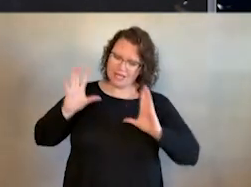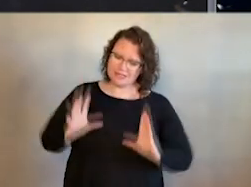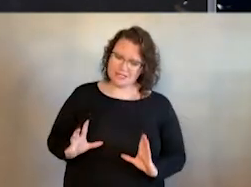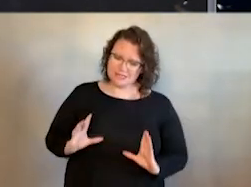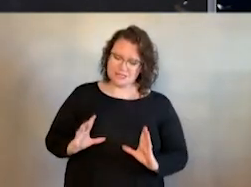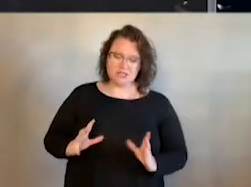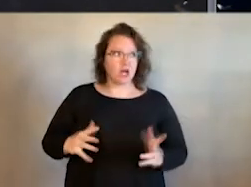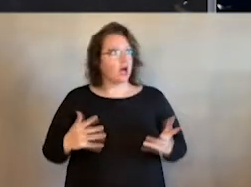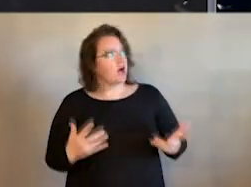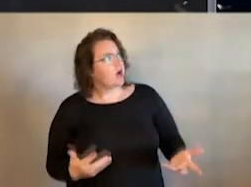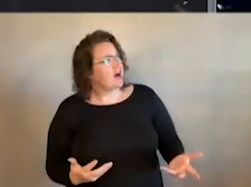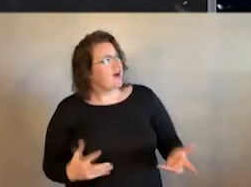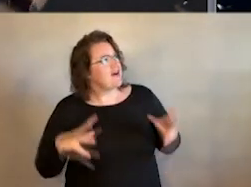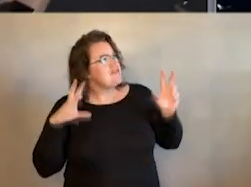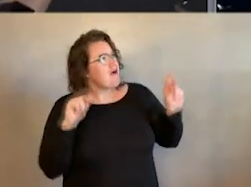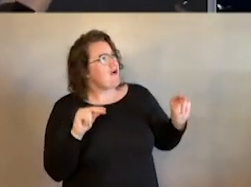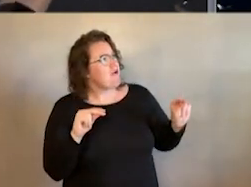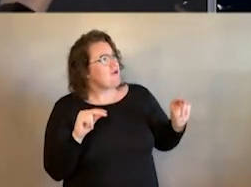No!